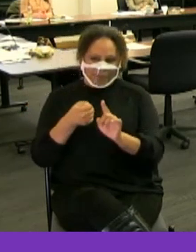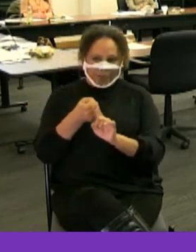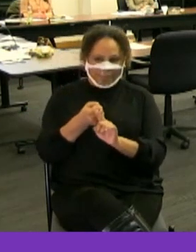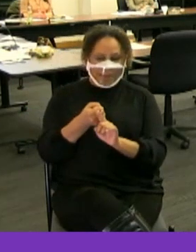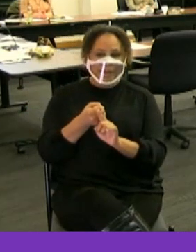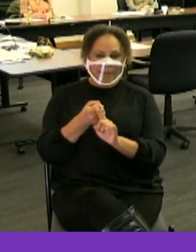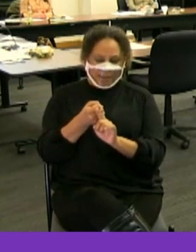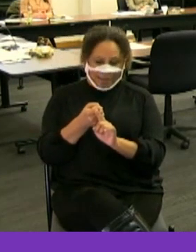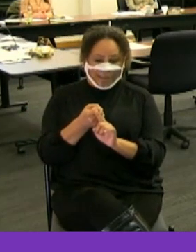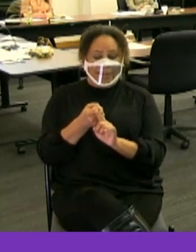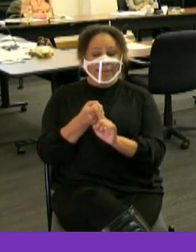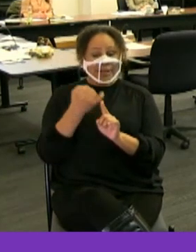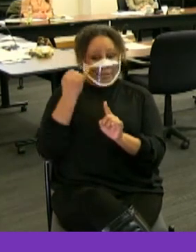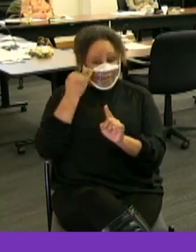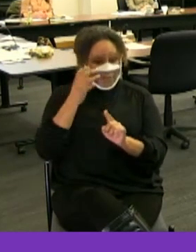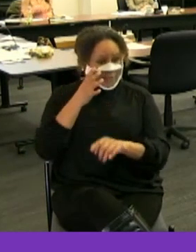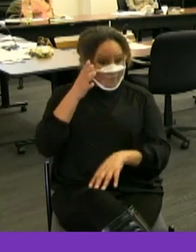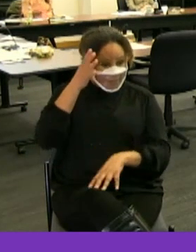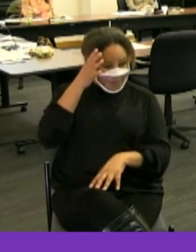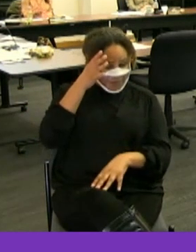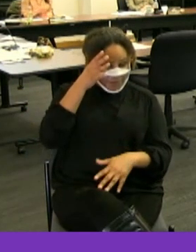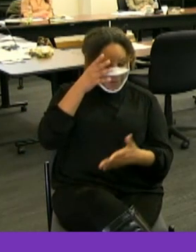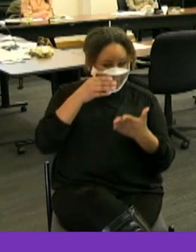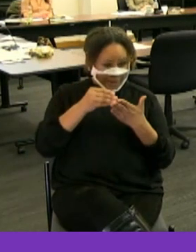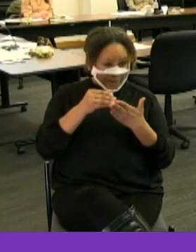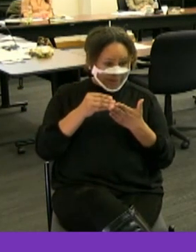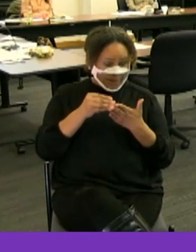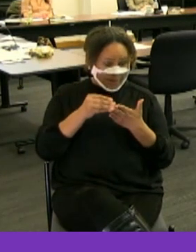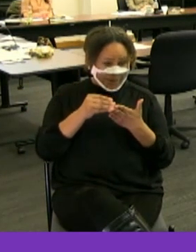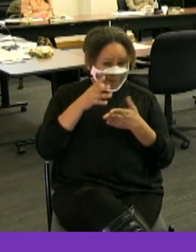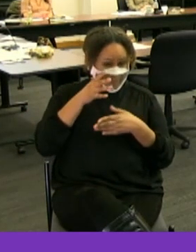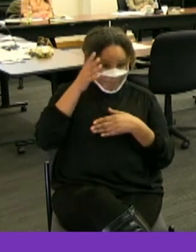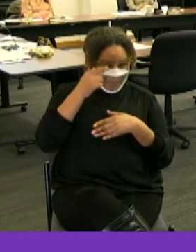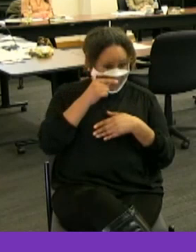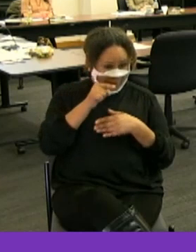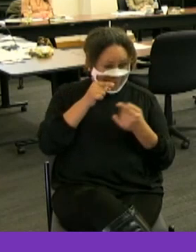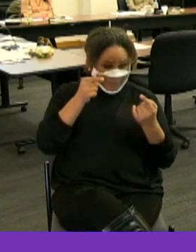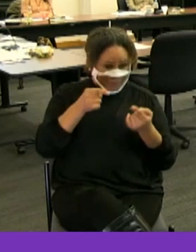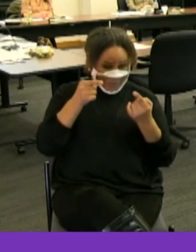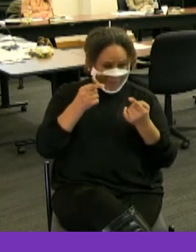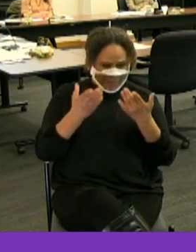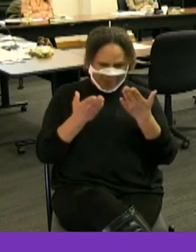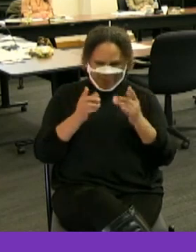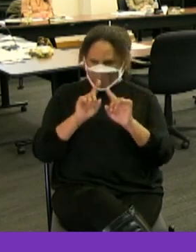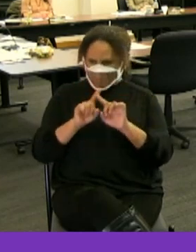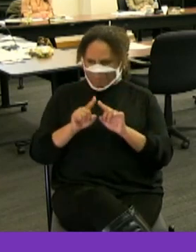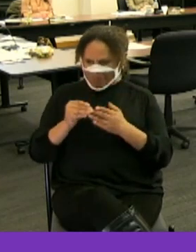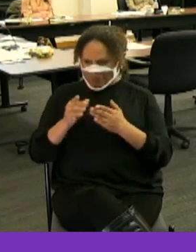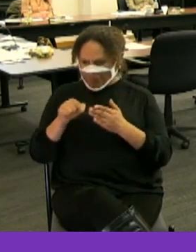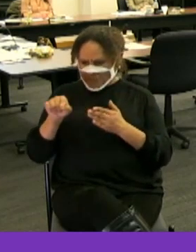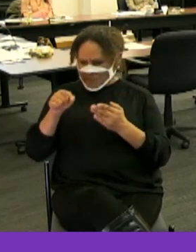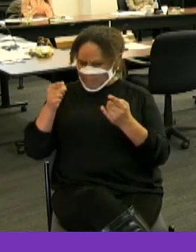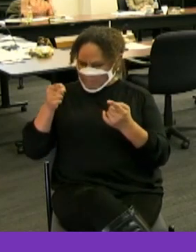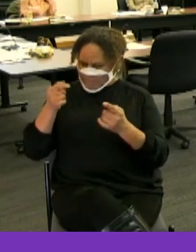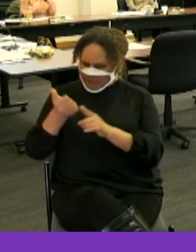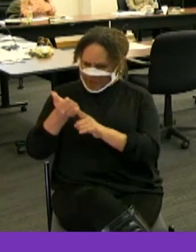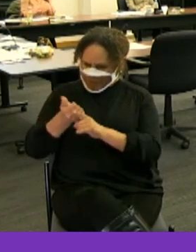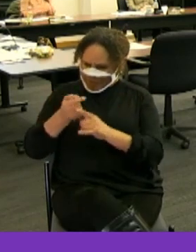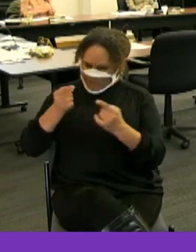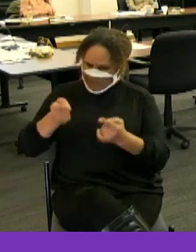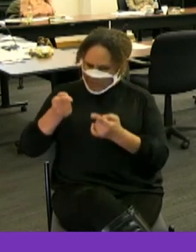enrollment if parents are struggling. Again, we're looking at different types of students that might be struggling to pay that